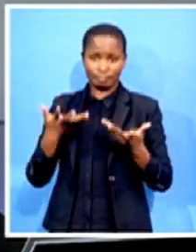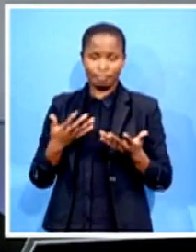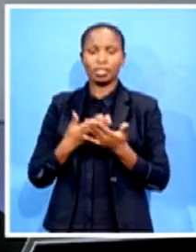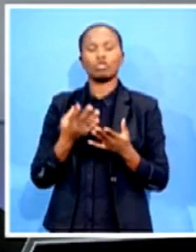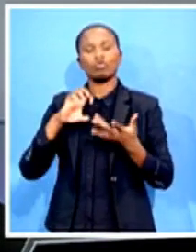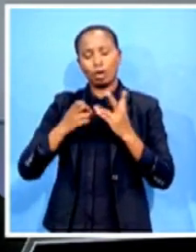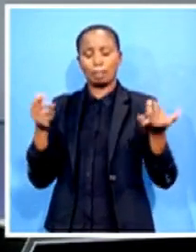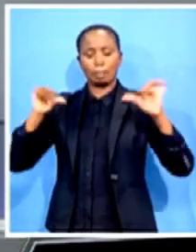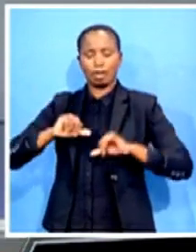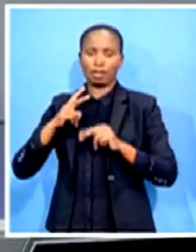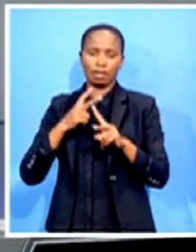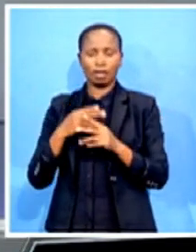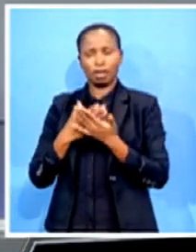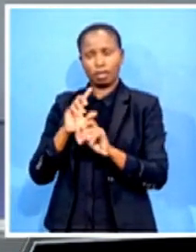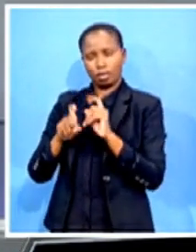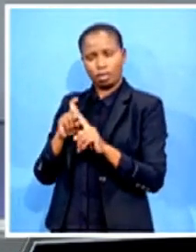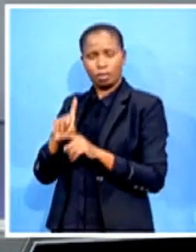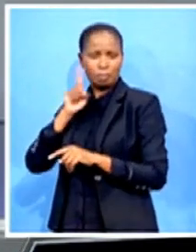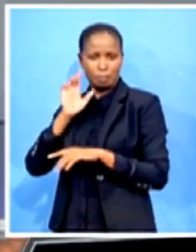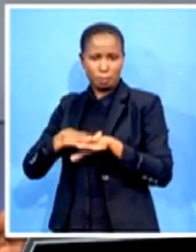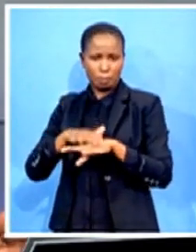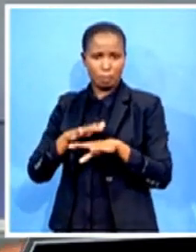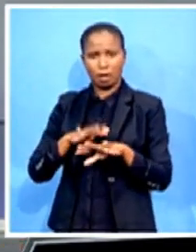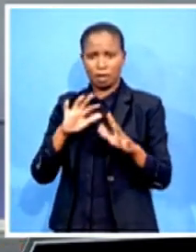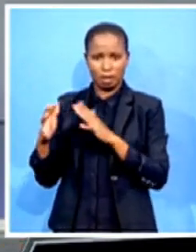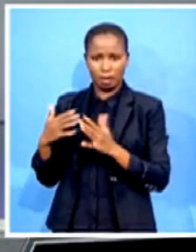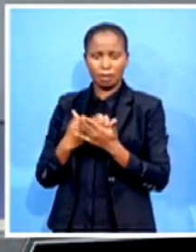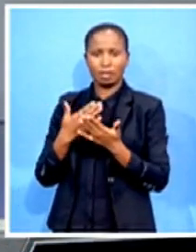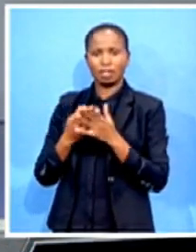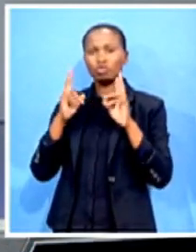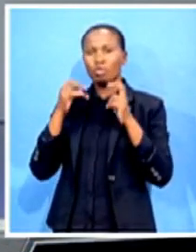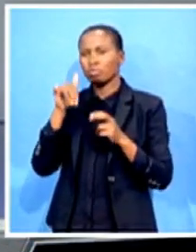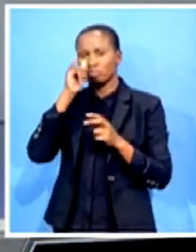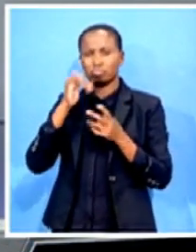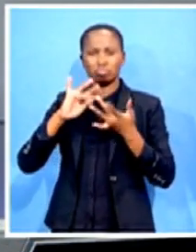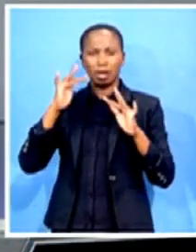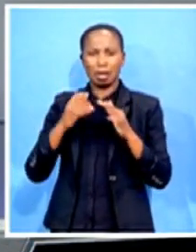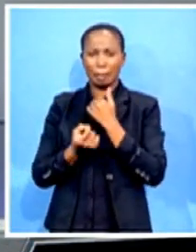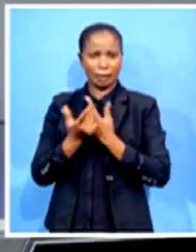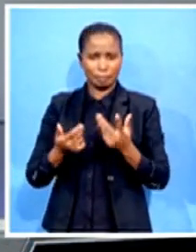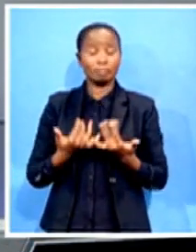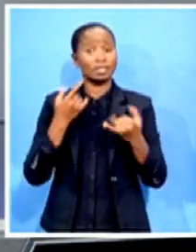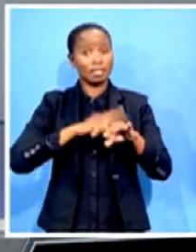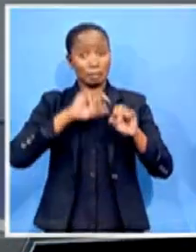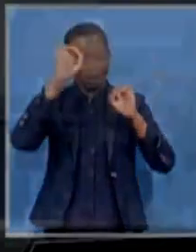to put pay to this cybercrime. All right, it's 10 o'clock. Let's get a check on your headlines.